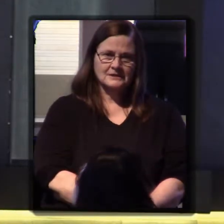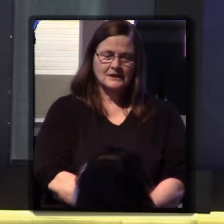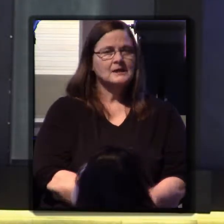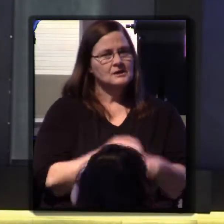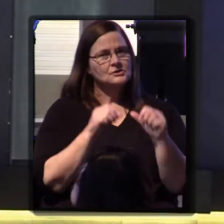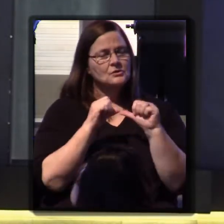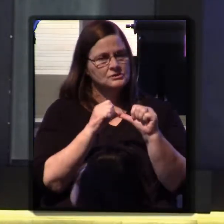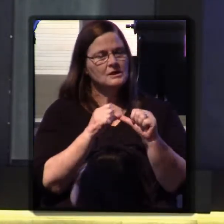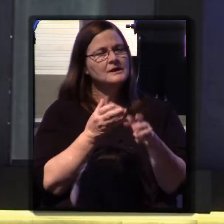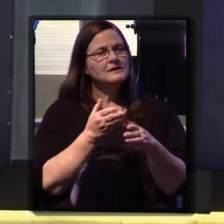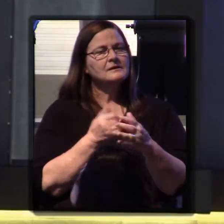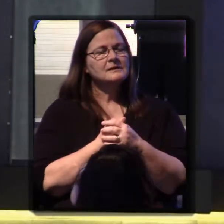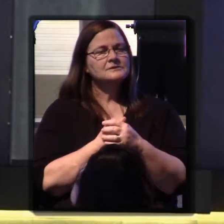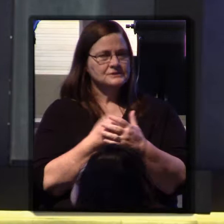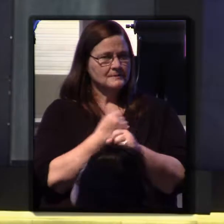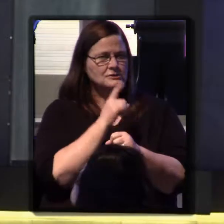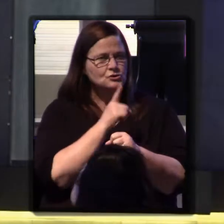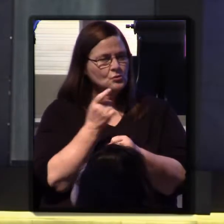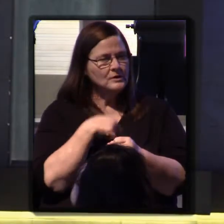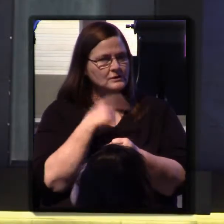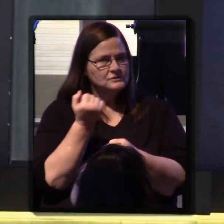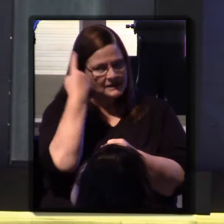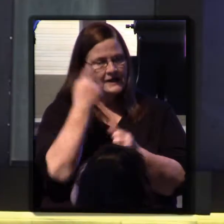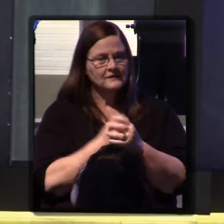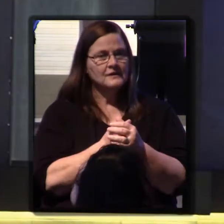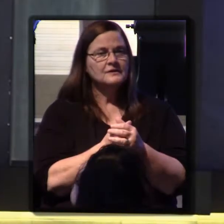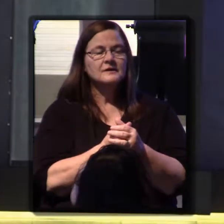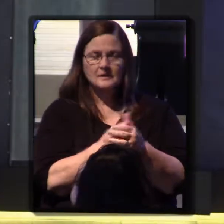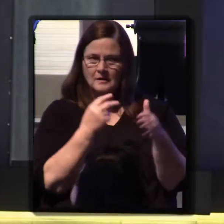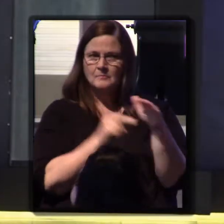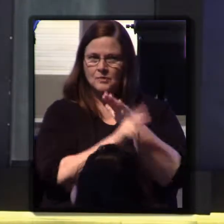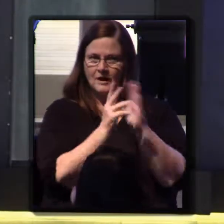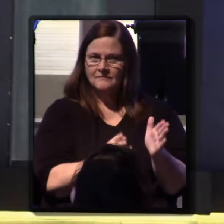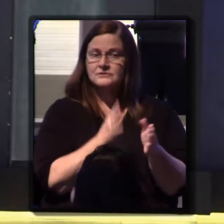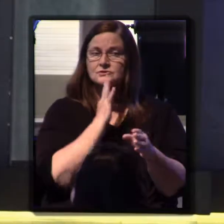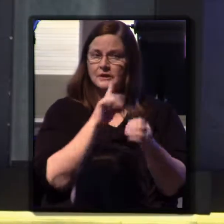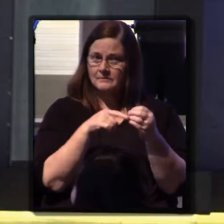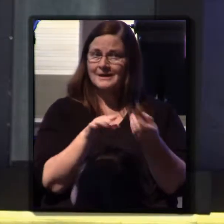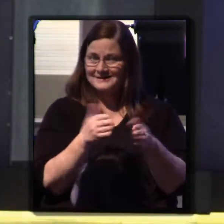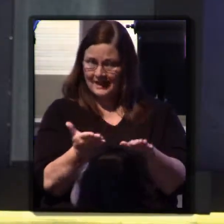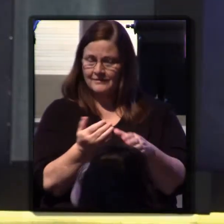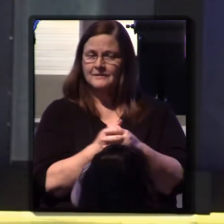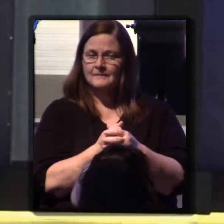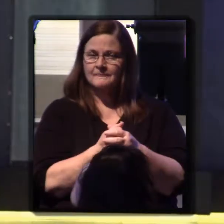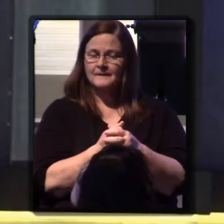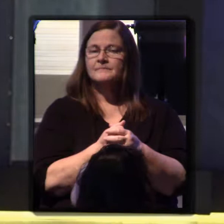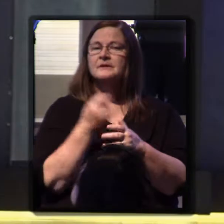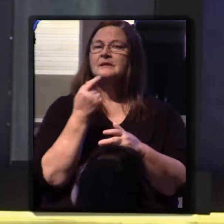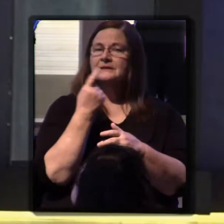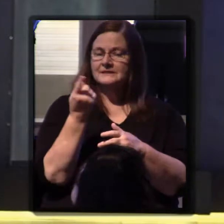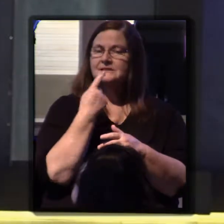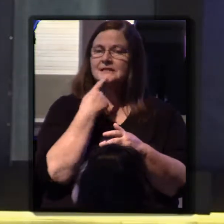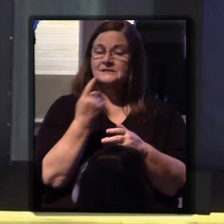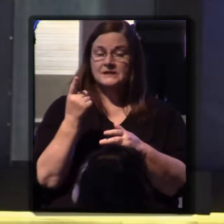died instead of us. And it goes on, and after, just to make sure that we understand that the prophet is